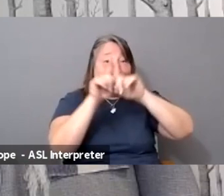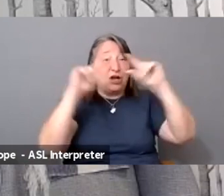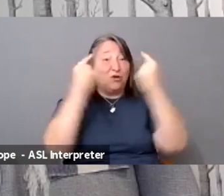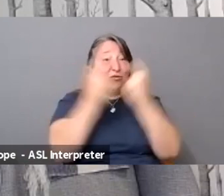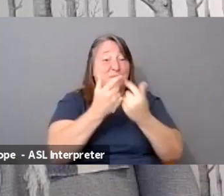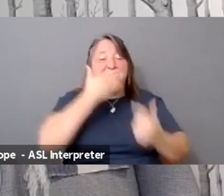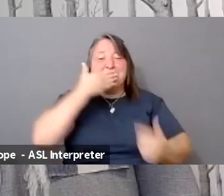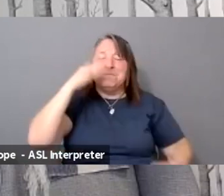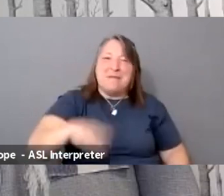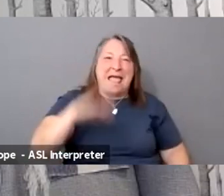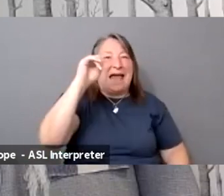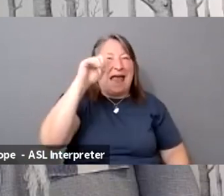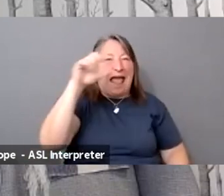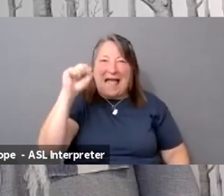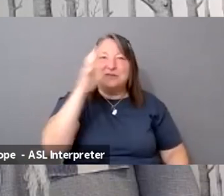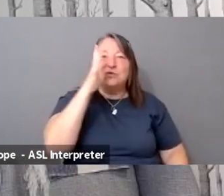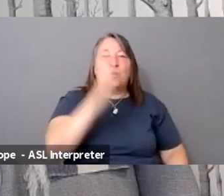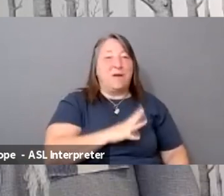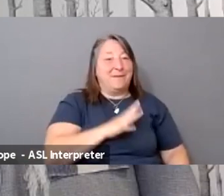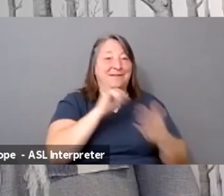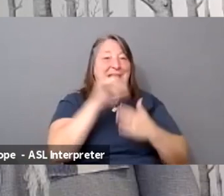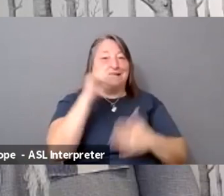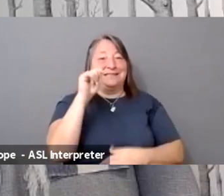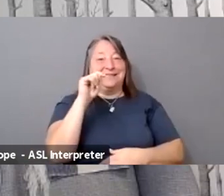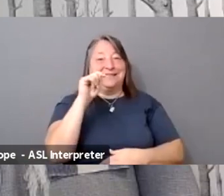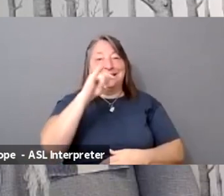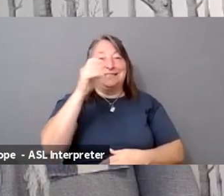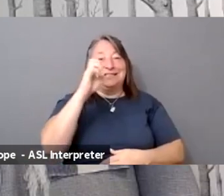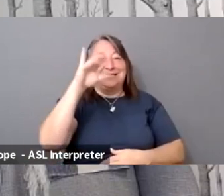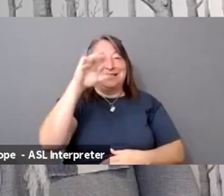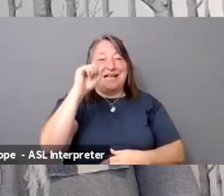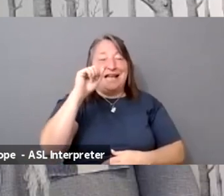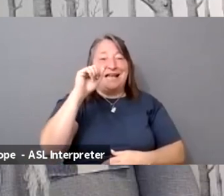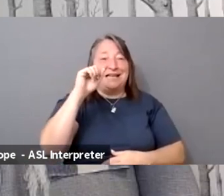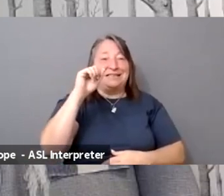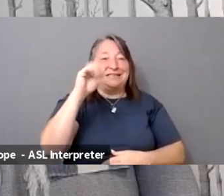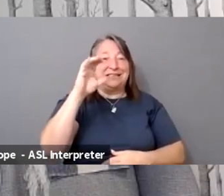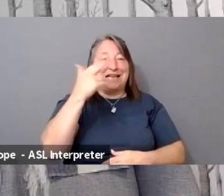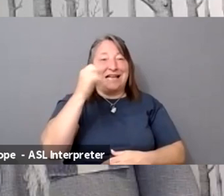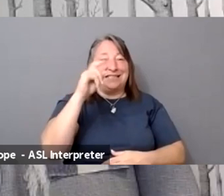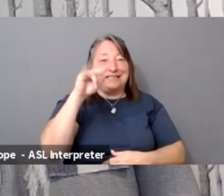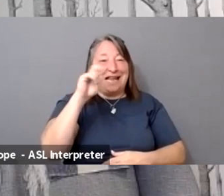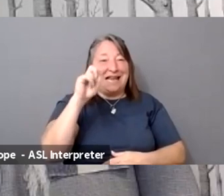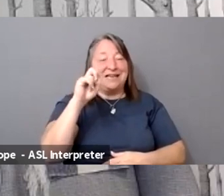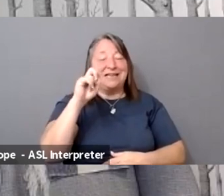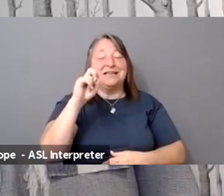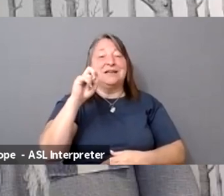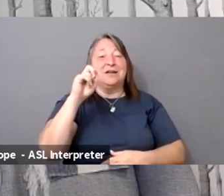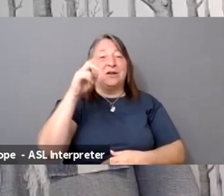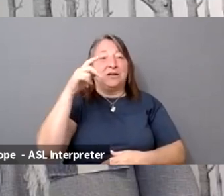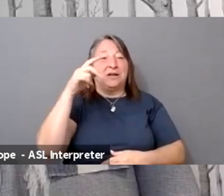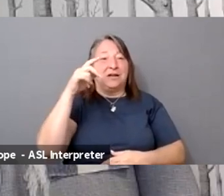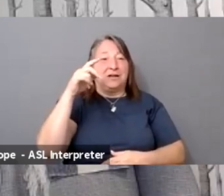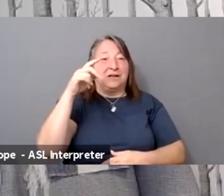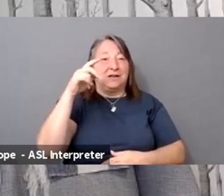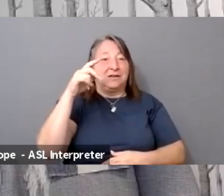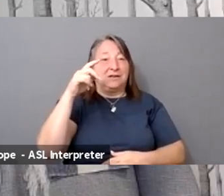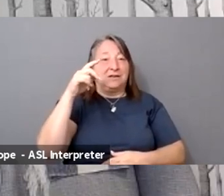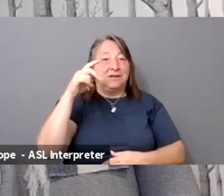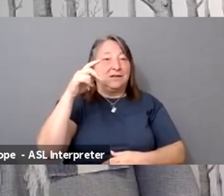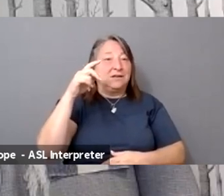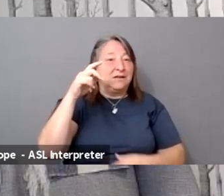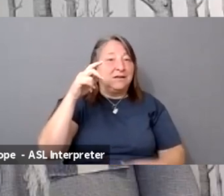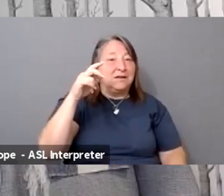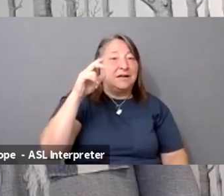it. It's Jessica Chastain, Lupita Nyong'o, Penelope Cruz,